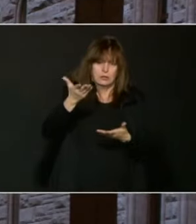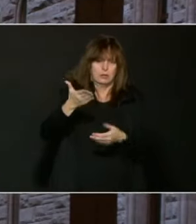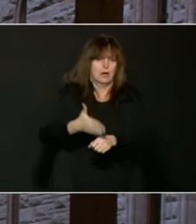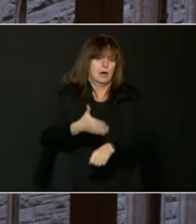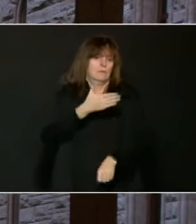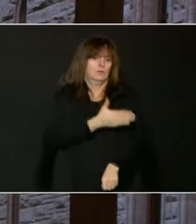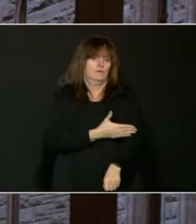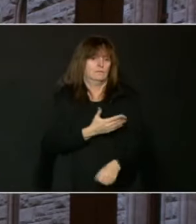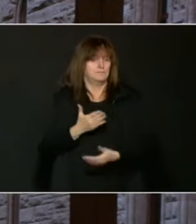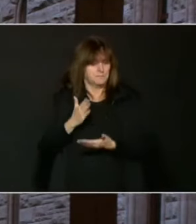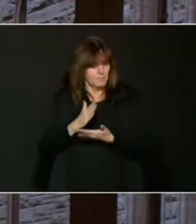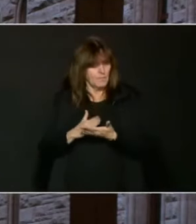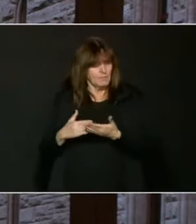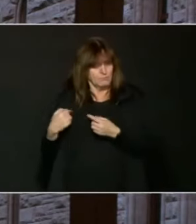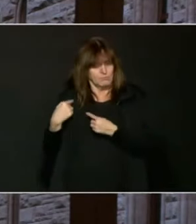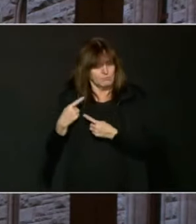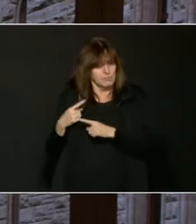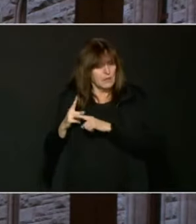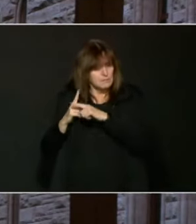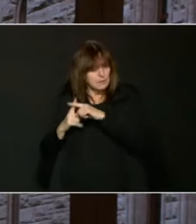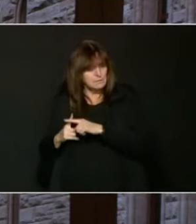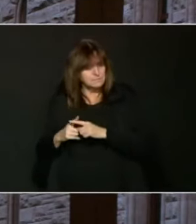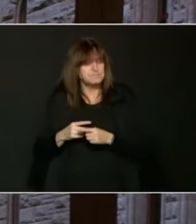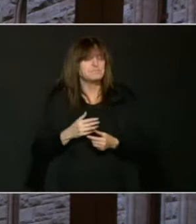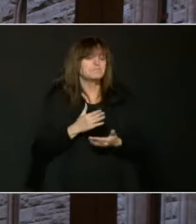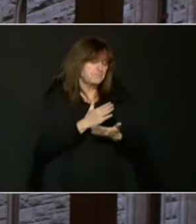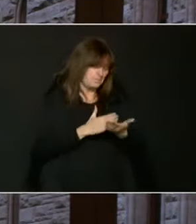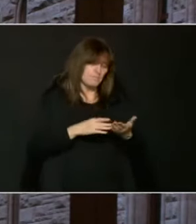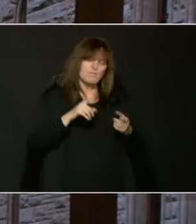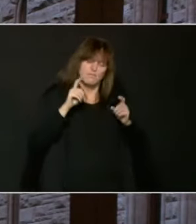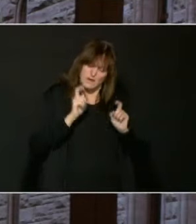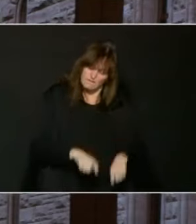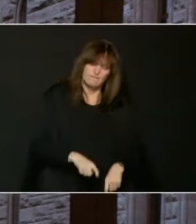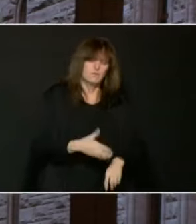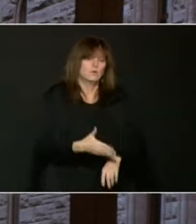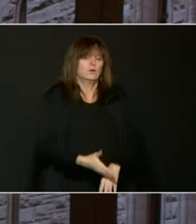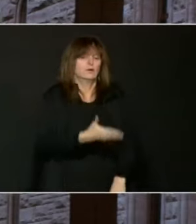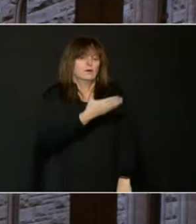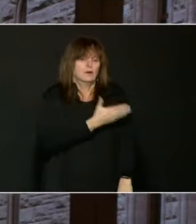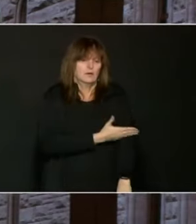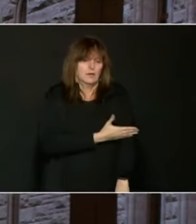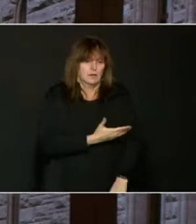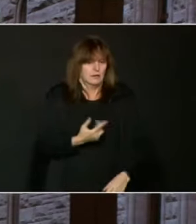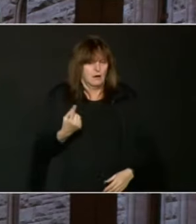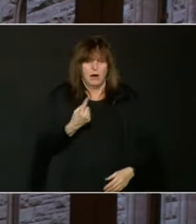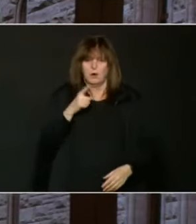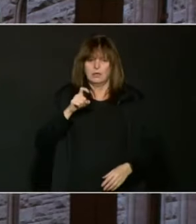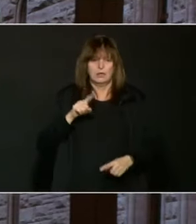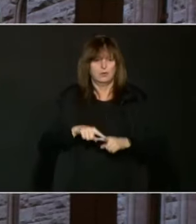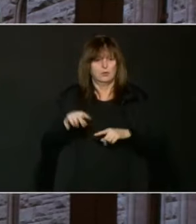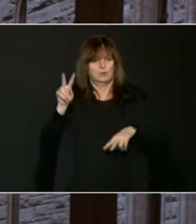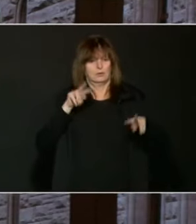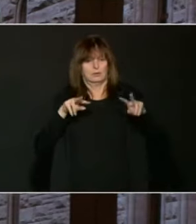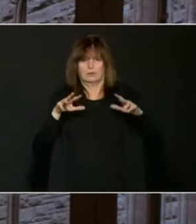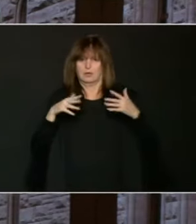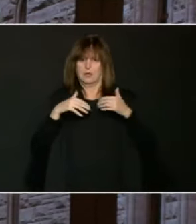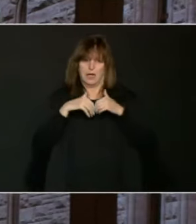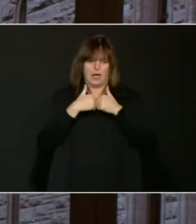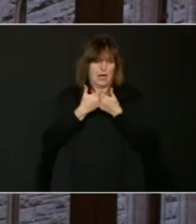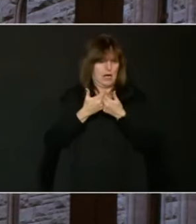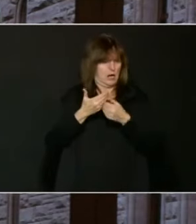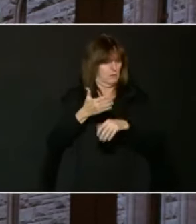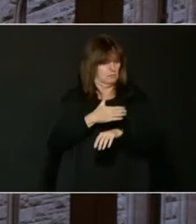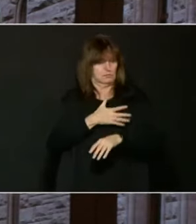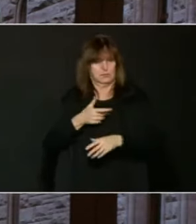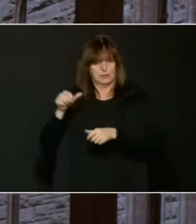well, some things I think we could do better. That's always the case, and we're always looking for that, including feedback and direction from our science tables that are